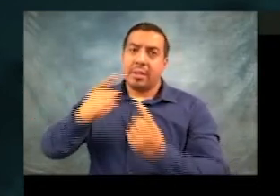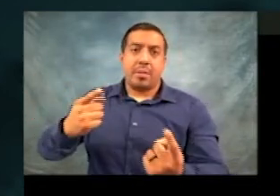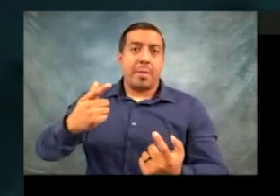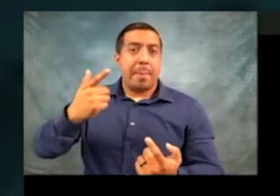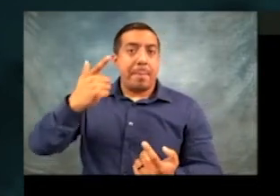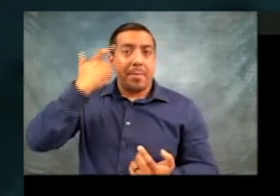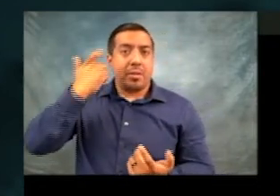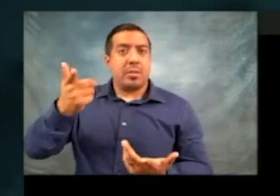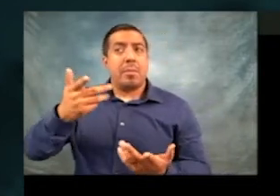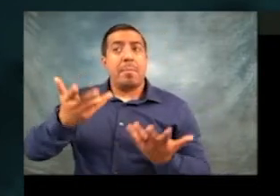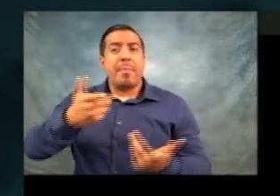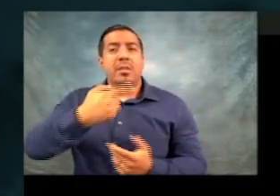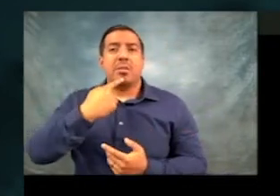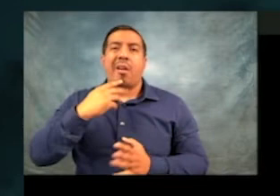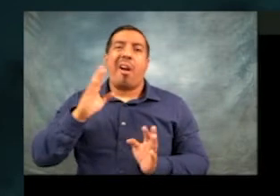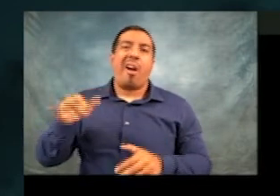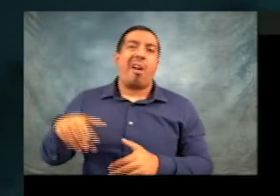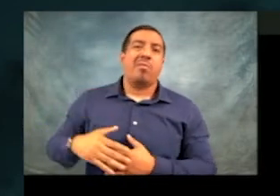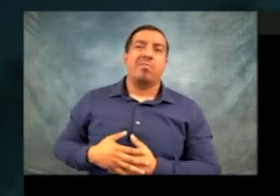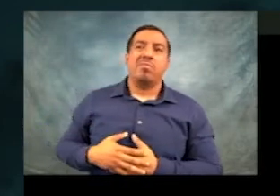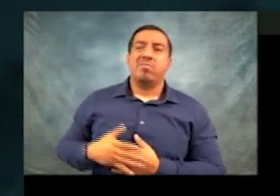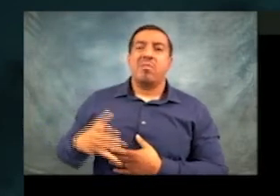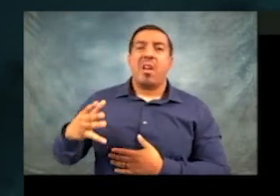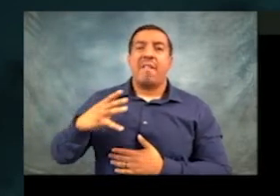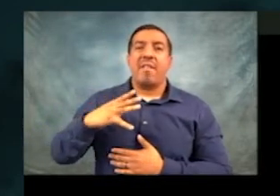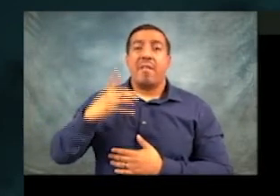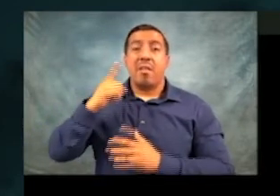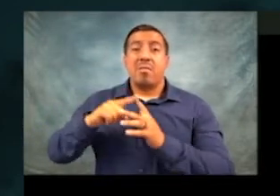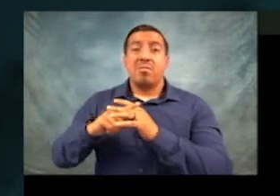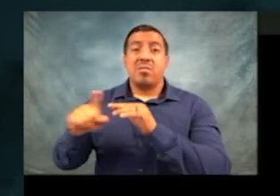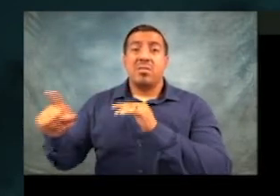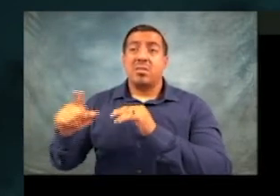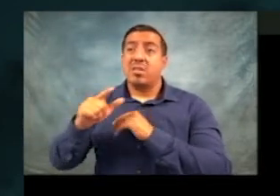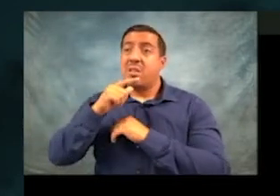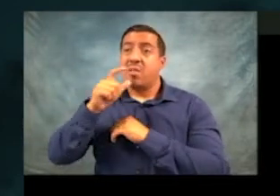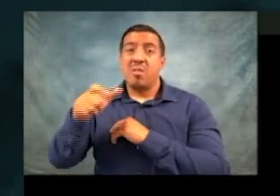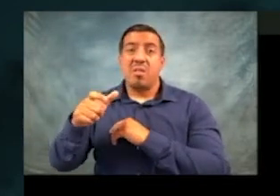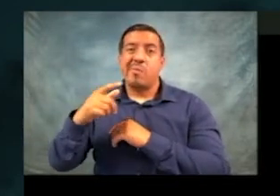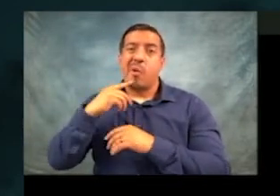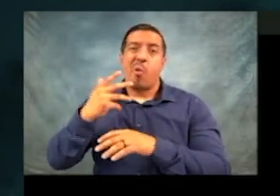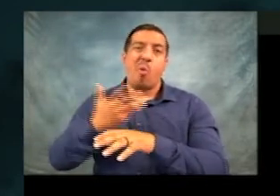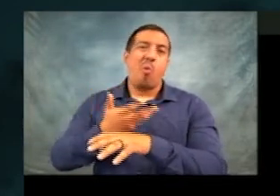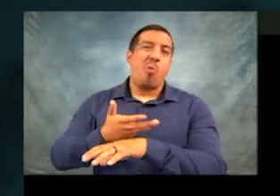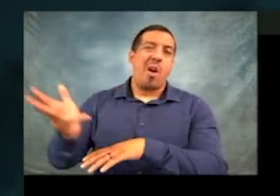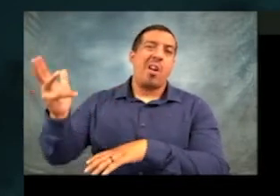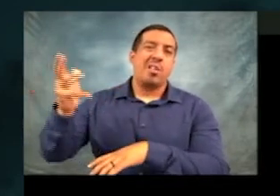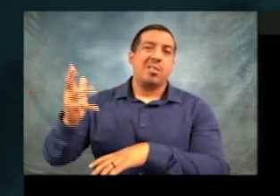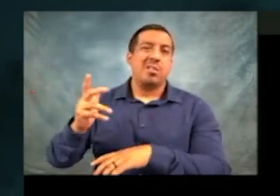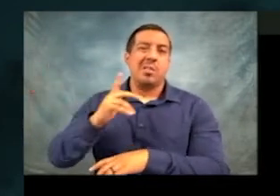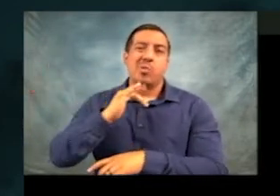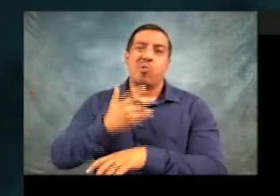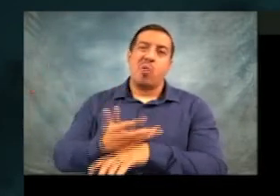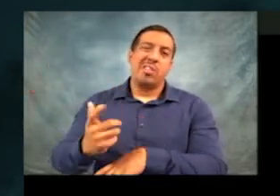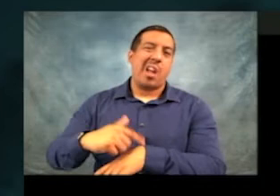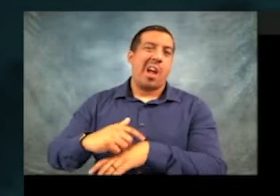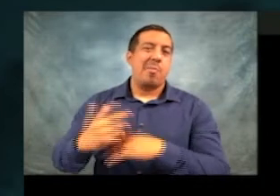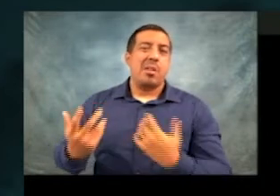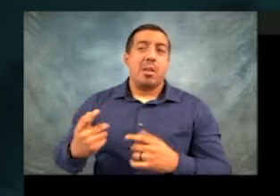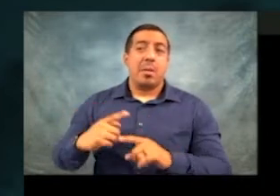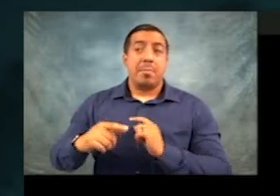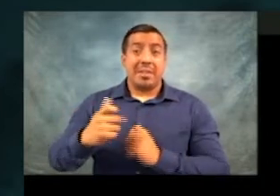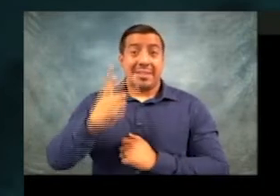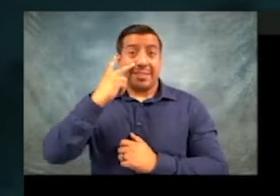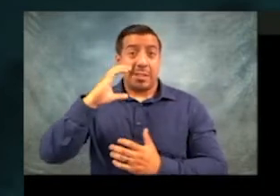be tempting for them to say it was an evacuation for naught or it was a waste. But you can see from